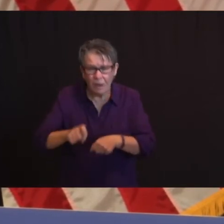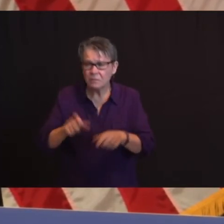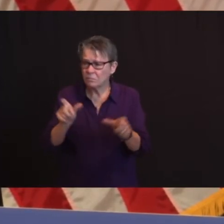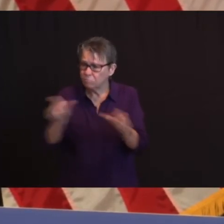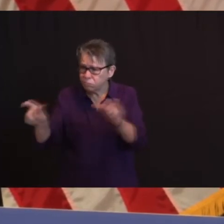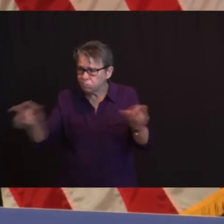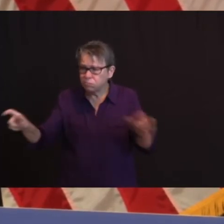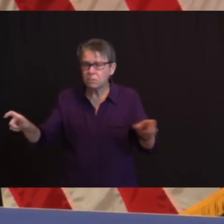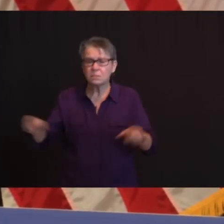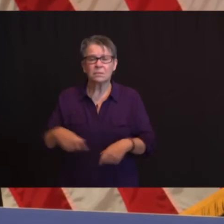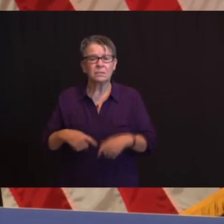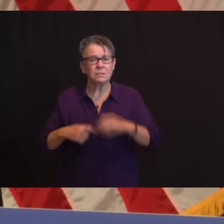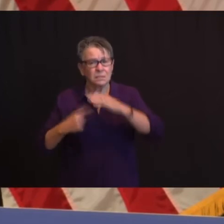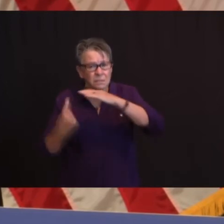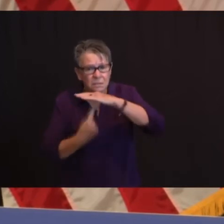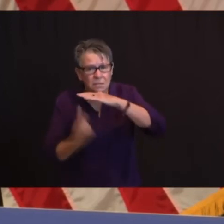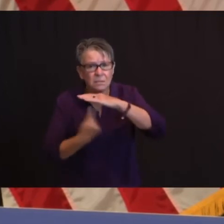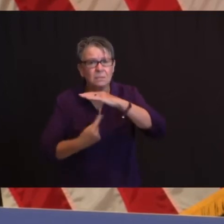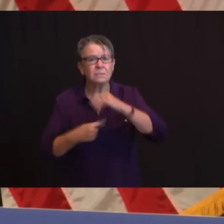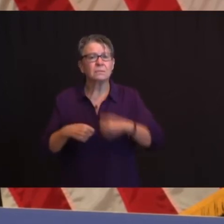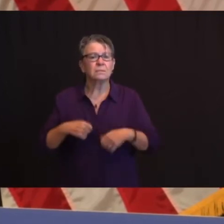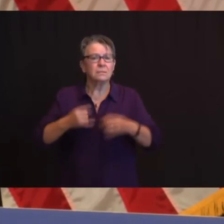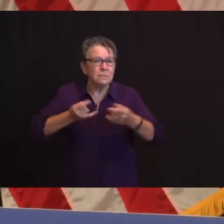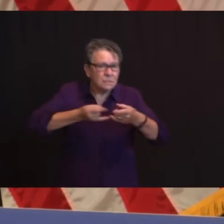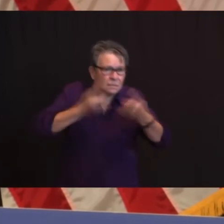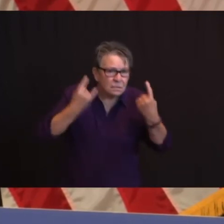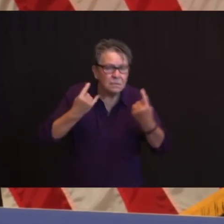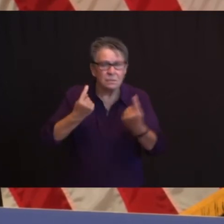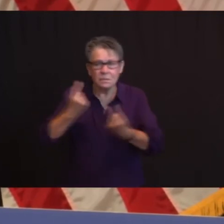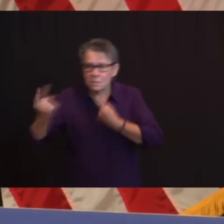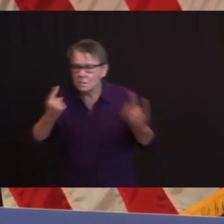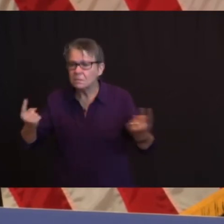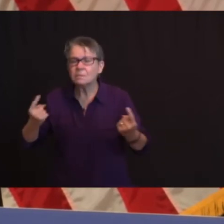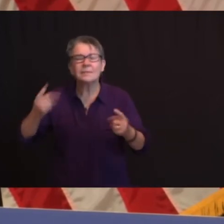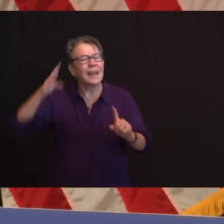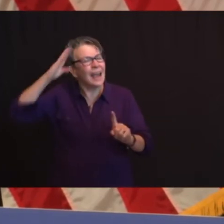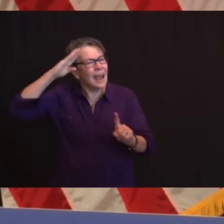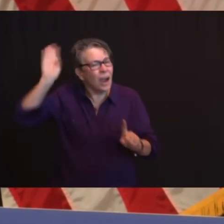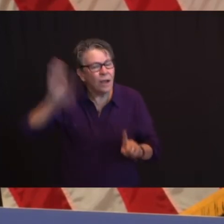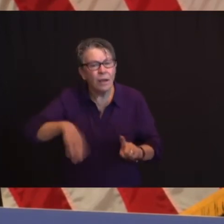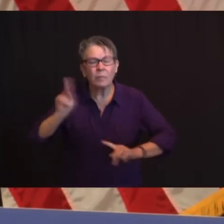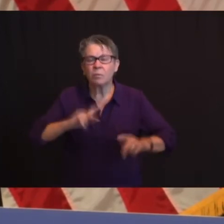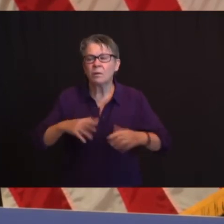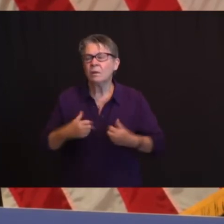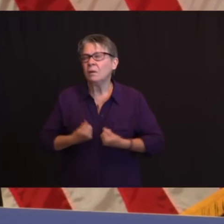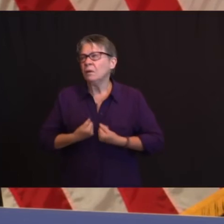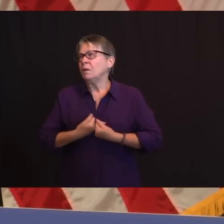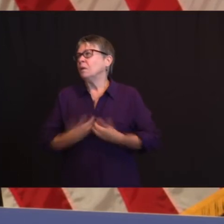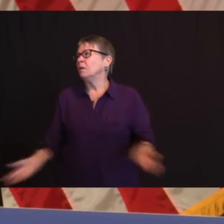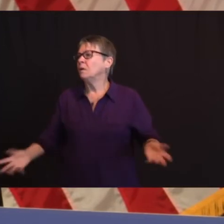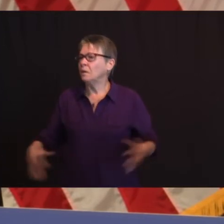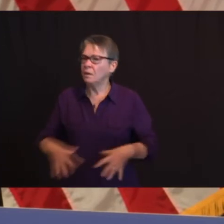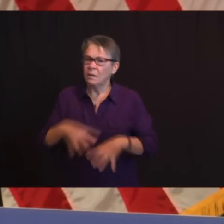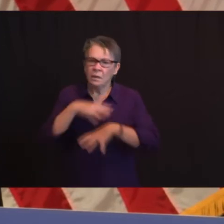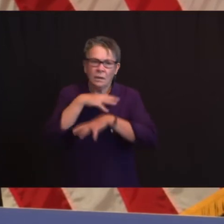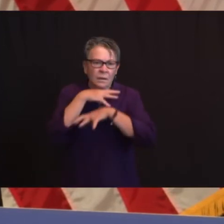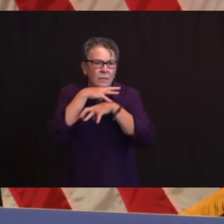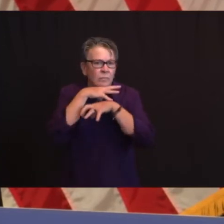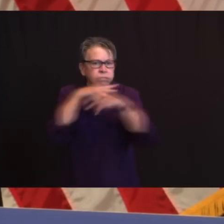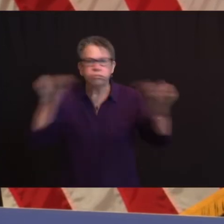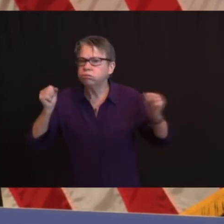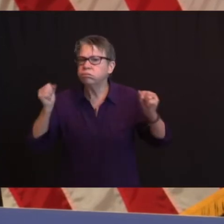lot of benefit to those individuals who are impacted directly by the disease because they're reminded